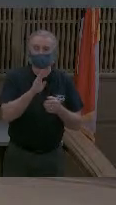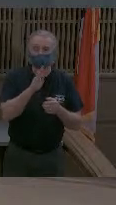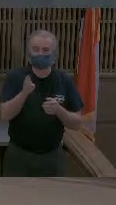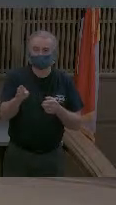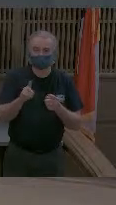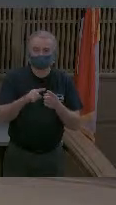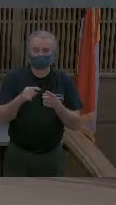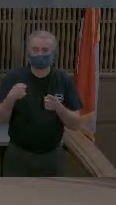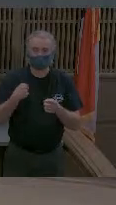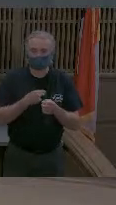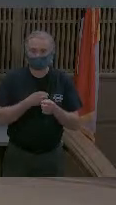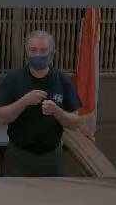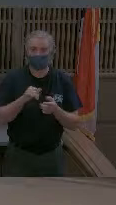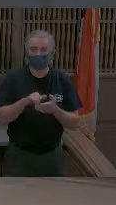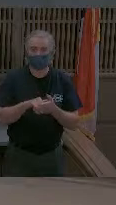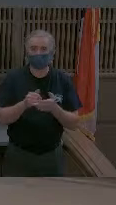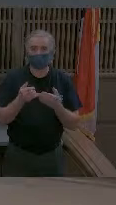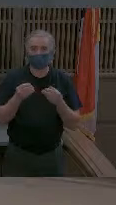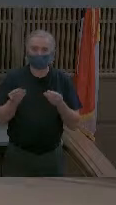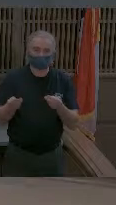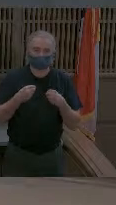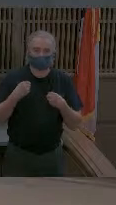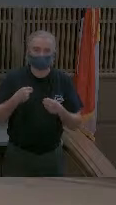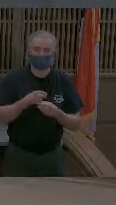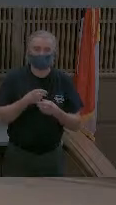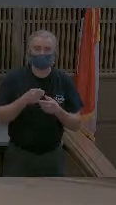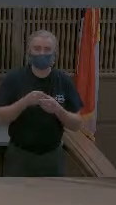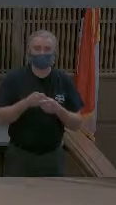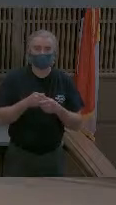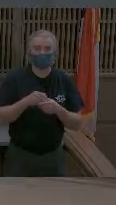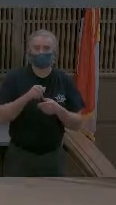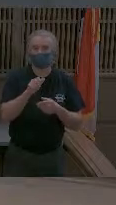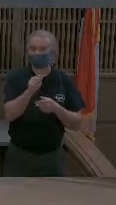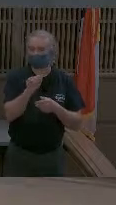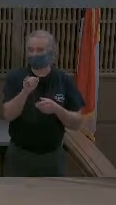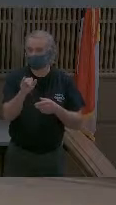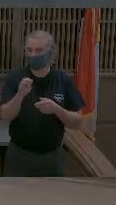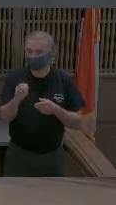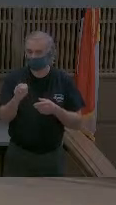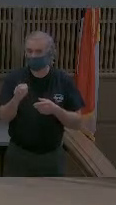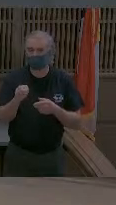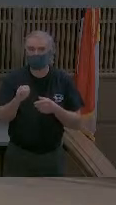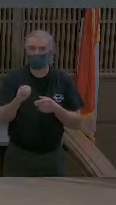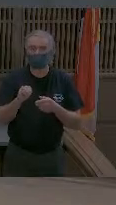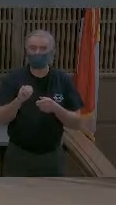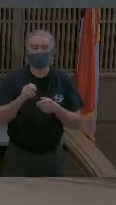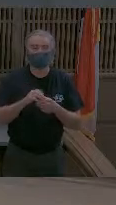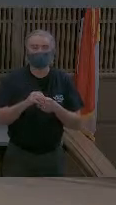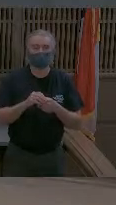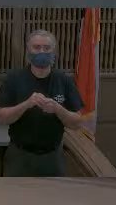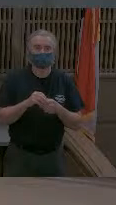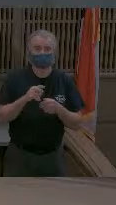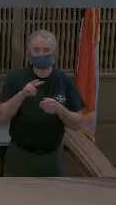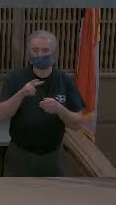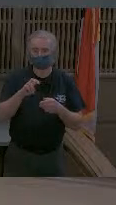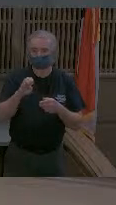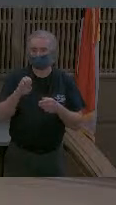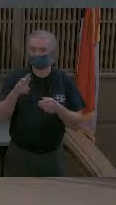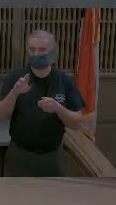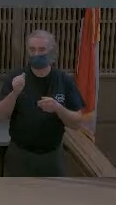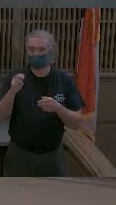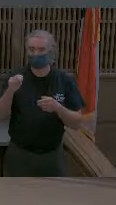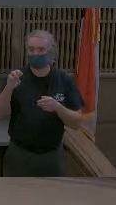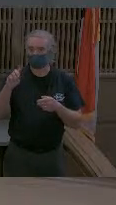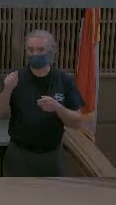Department of Public Health, and that includes Albany Internal Medicine, Albany Area Primary Health Care, Veranda, and one source in addition